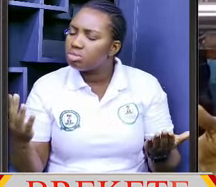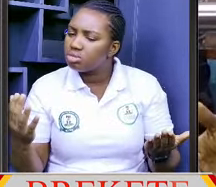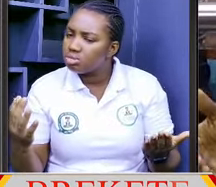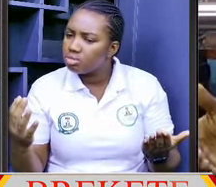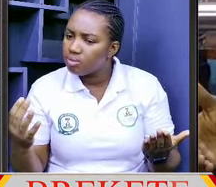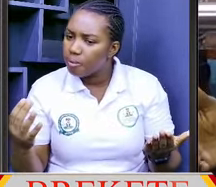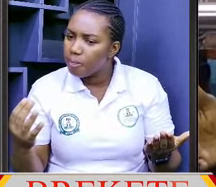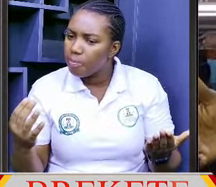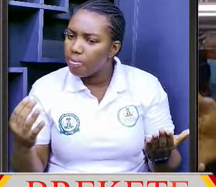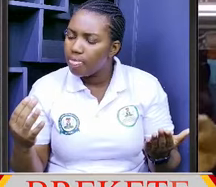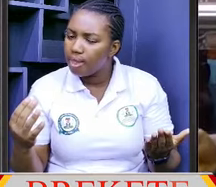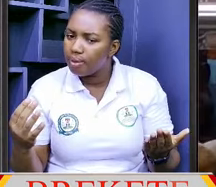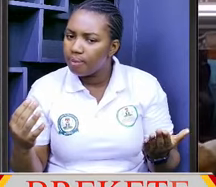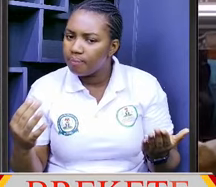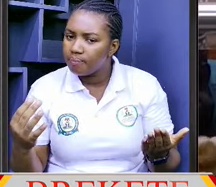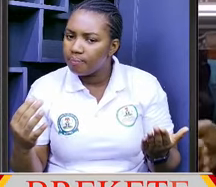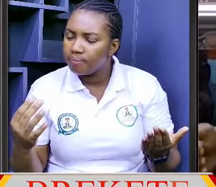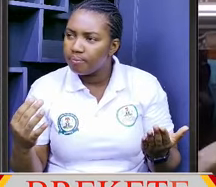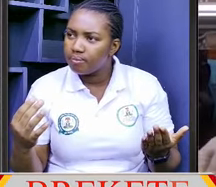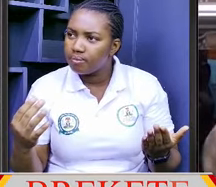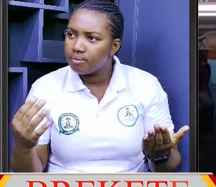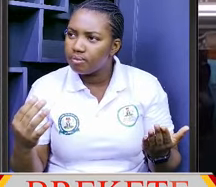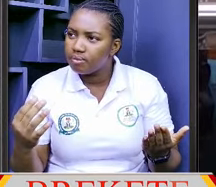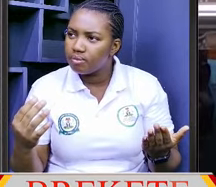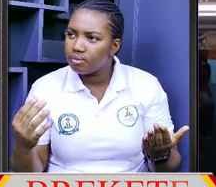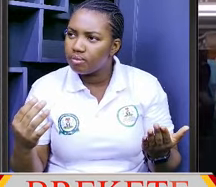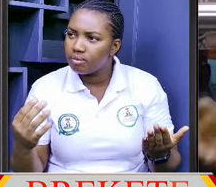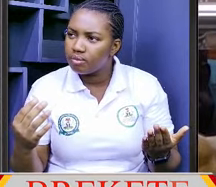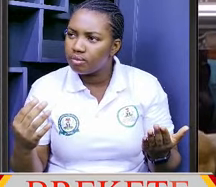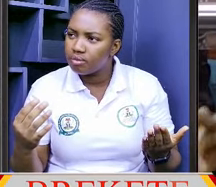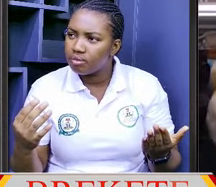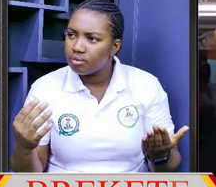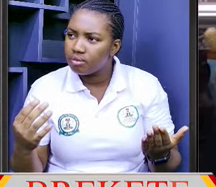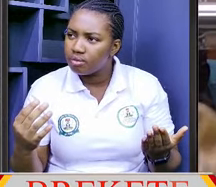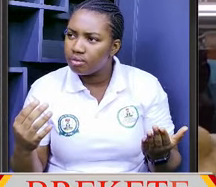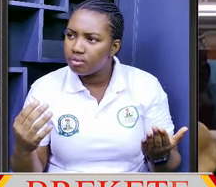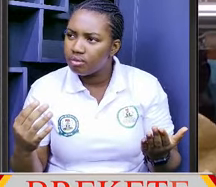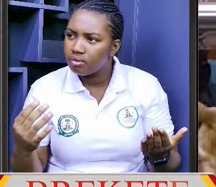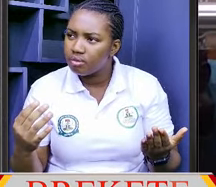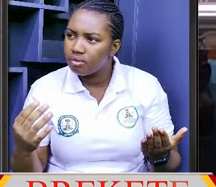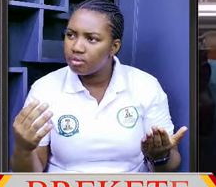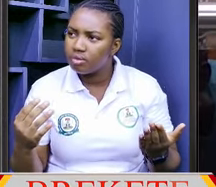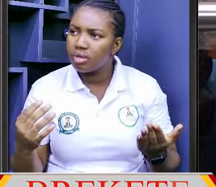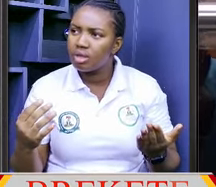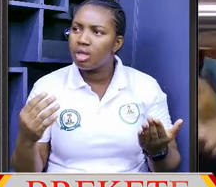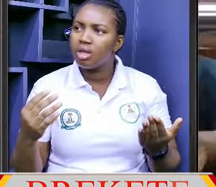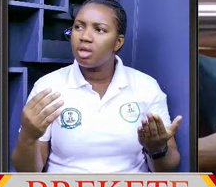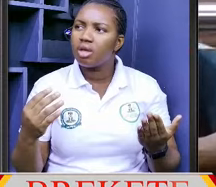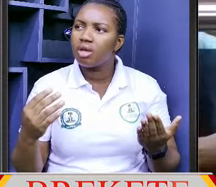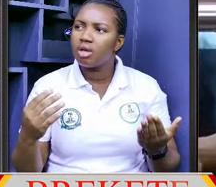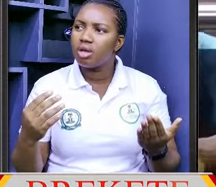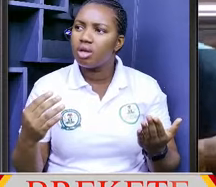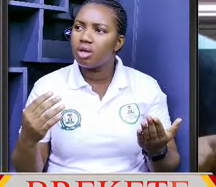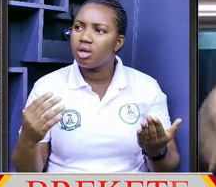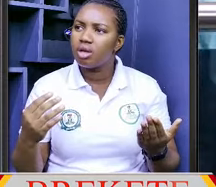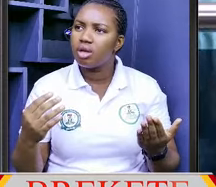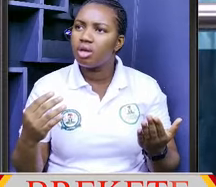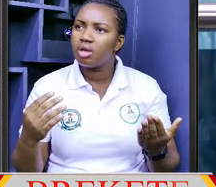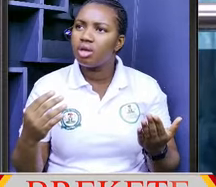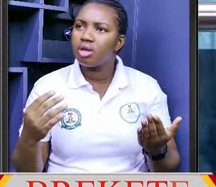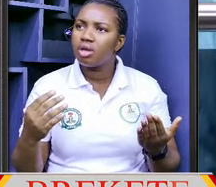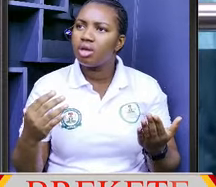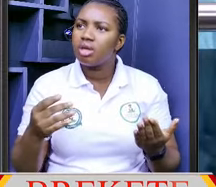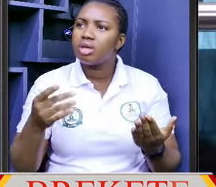build, go do a block where my husband buy sand, say he wants start to the build. They come out 2,000 inside, they